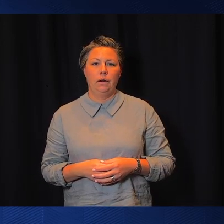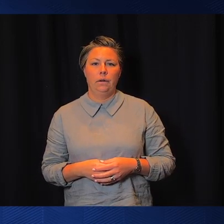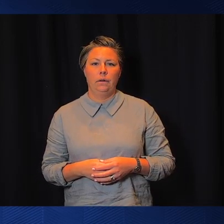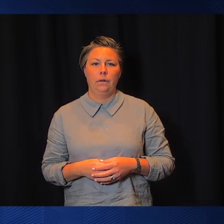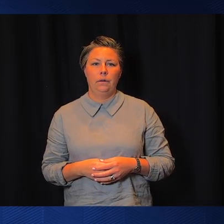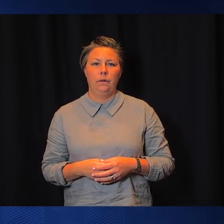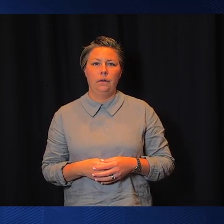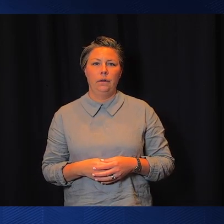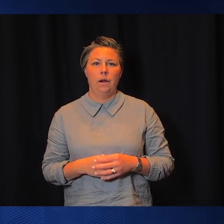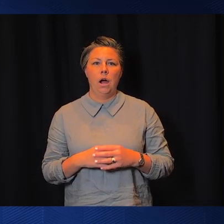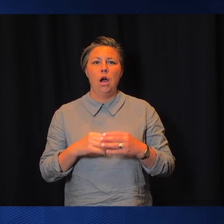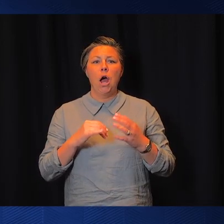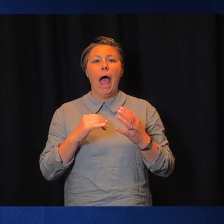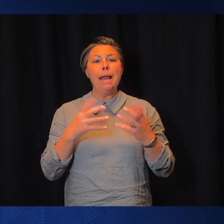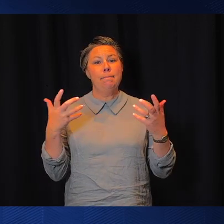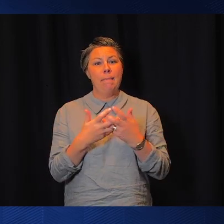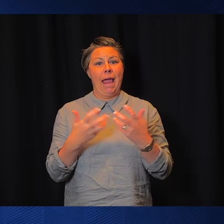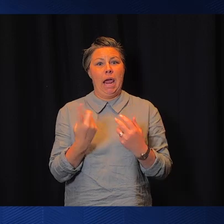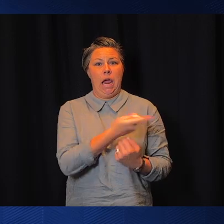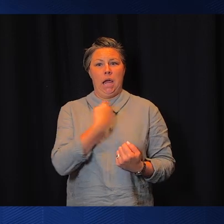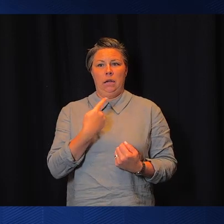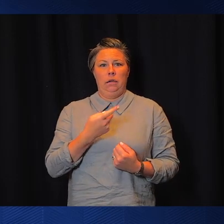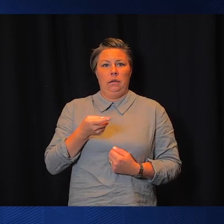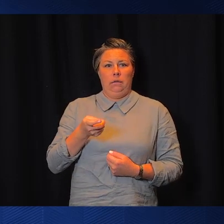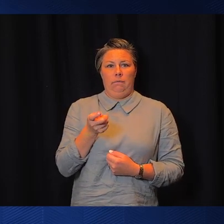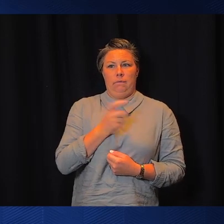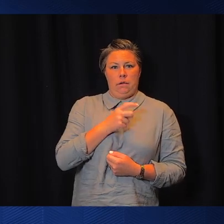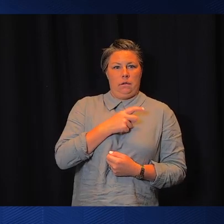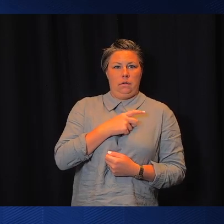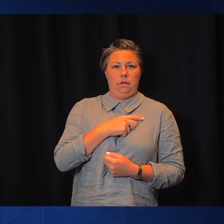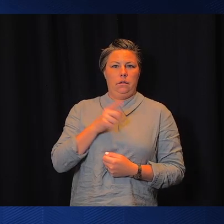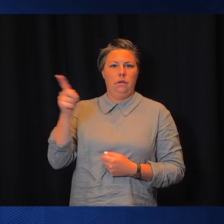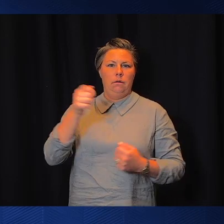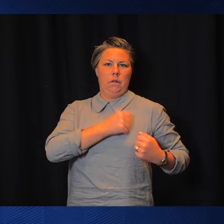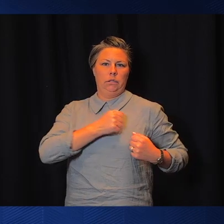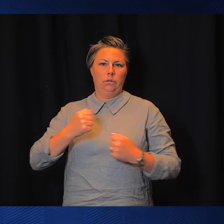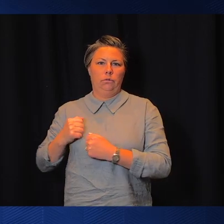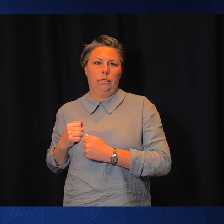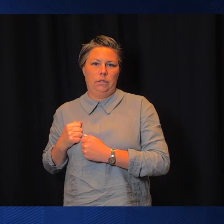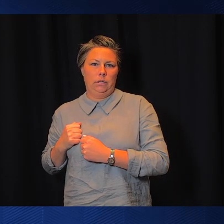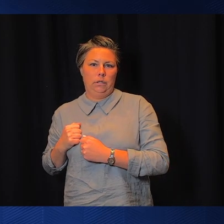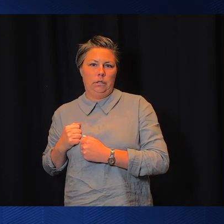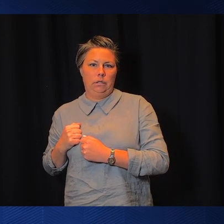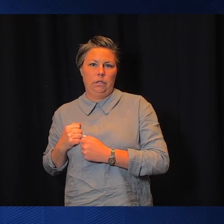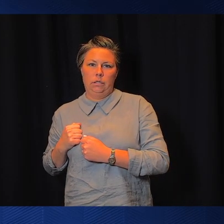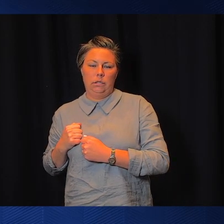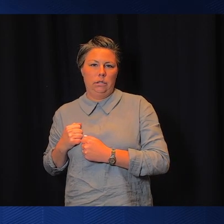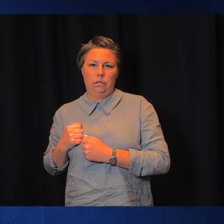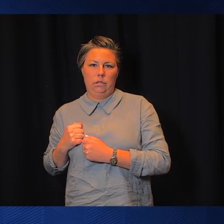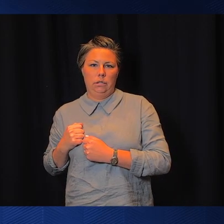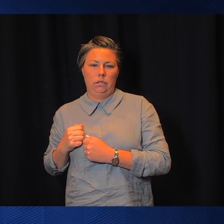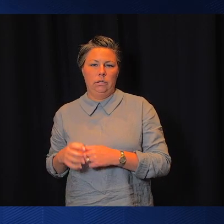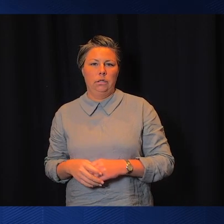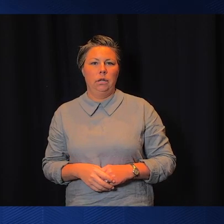is deep-seated in many of us. The involvement of the military in disaster